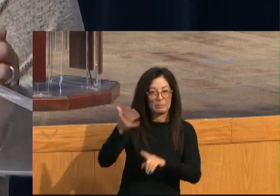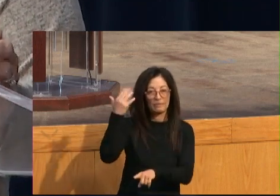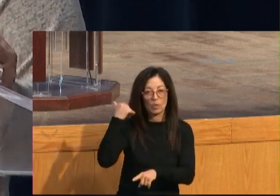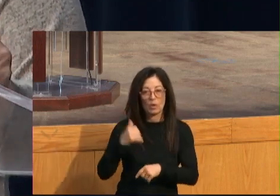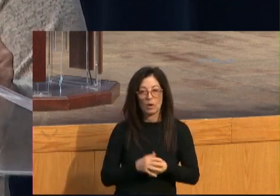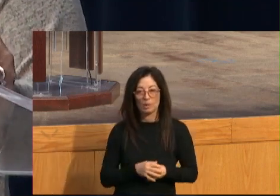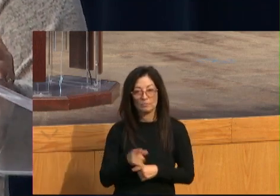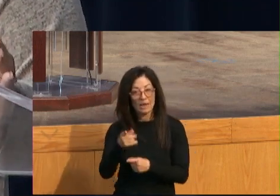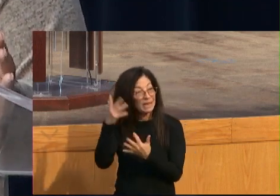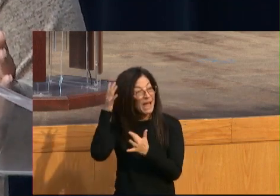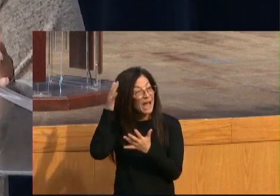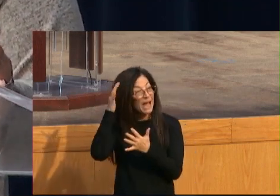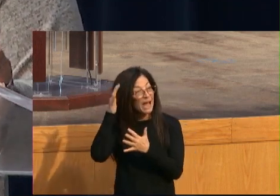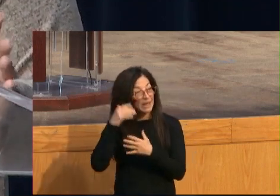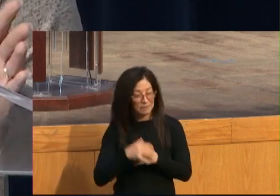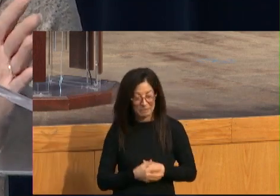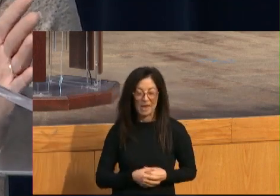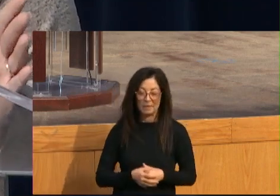Yeah.